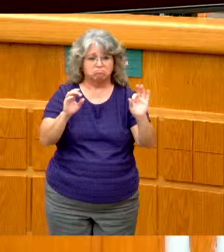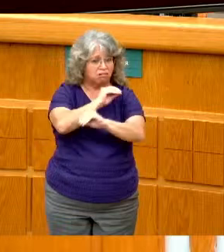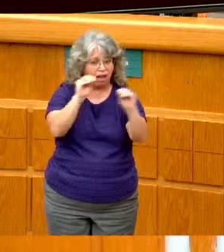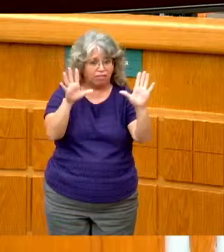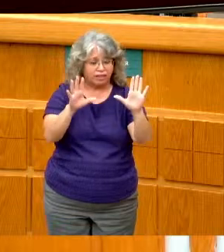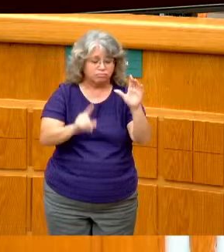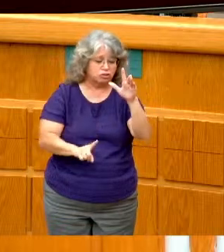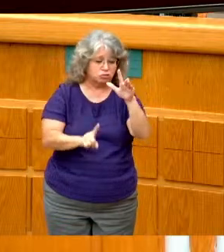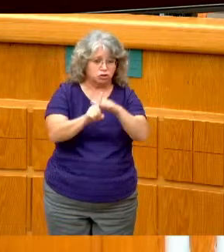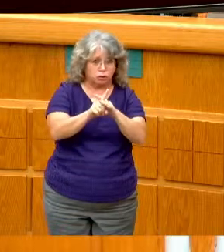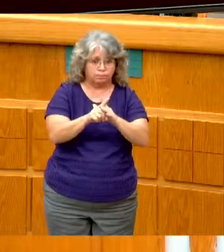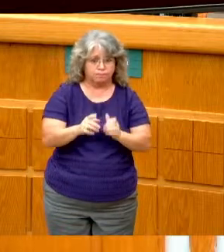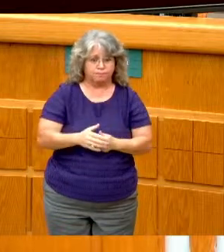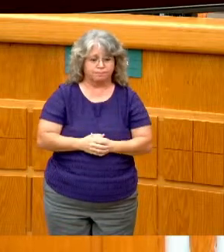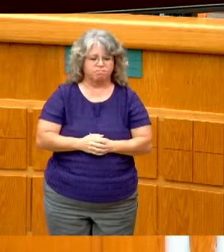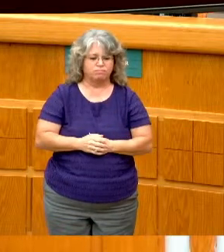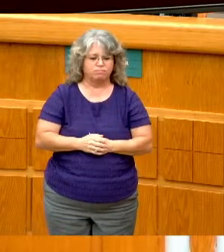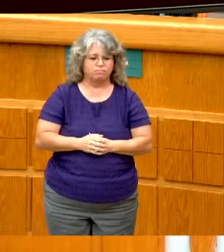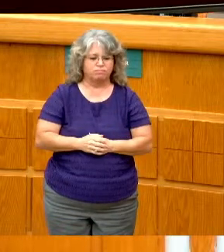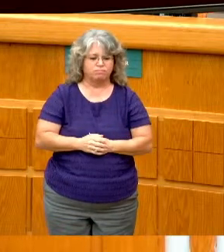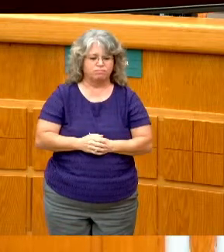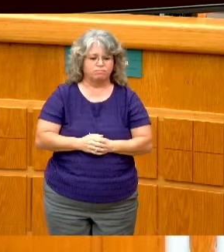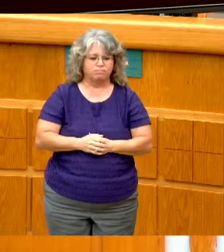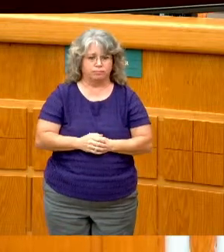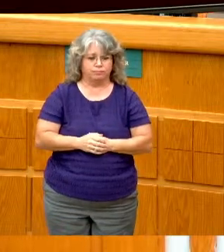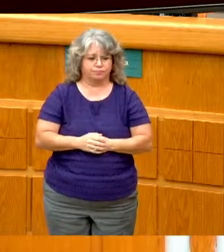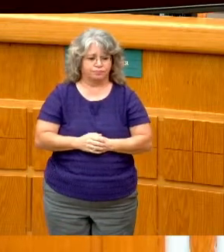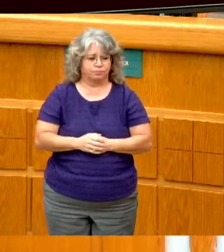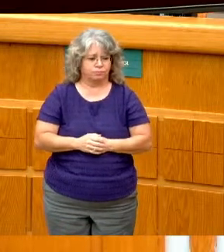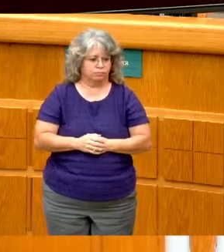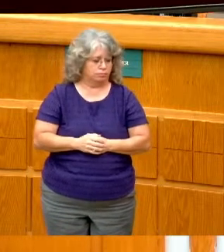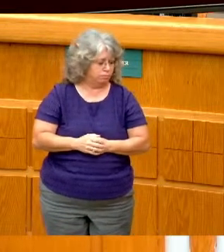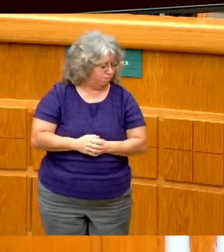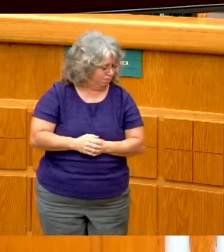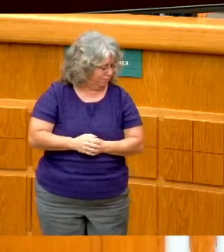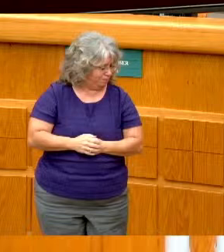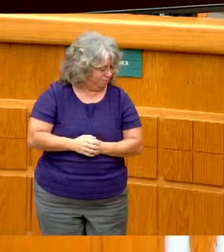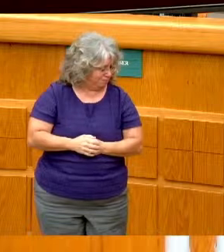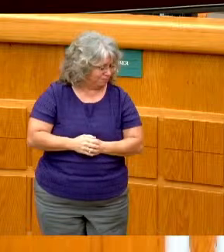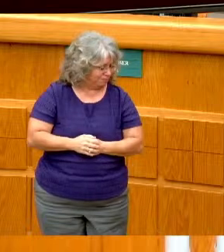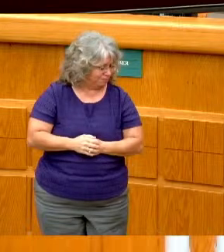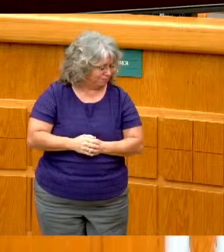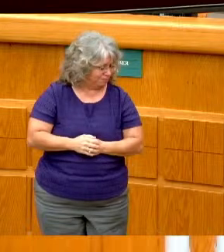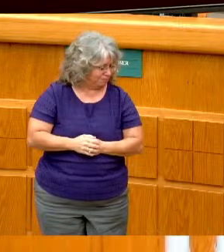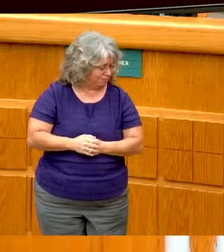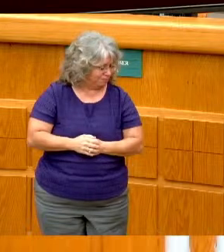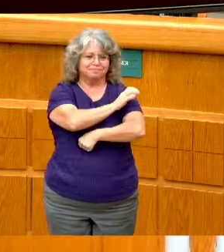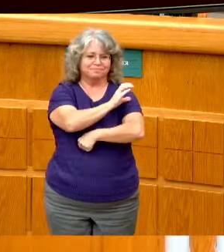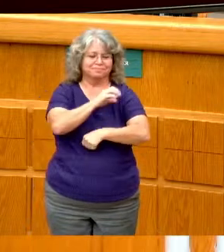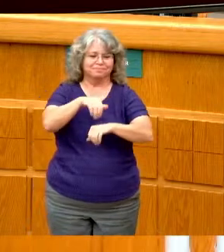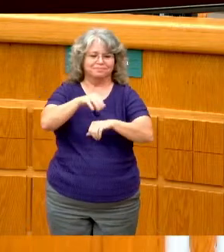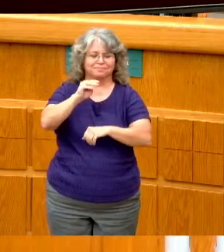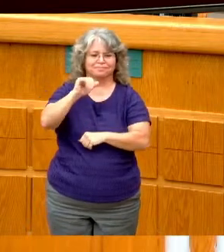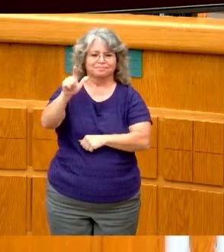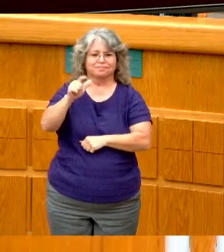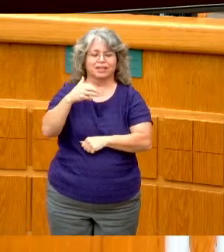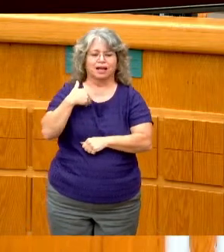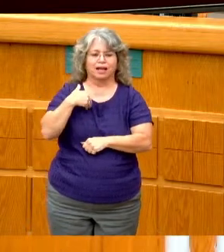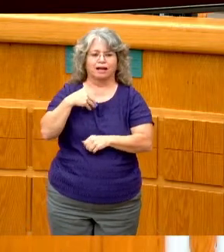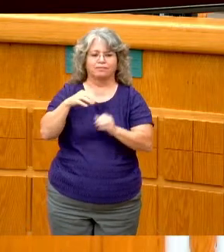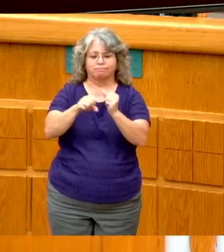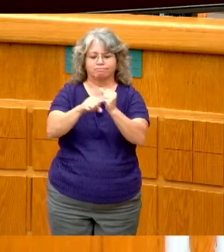register. So the clinic is ideal, as I said, for extended hours, and for those who may need that, we want to make sure that